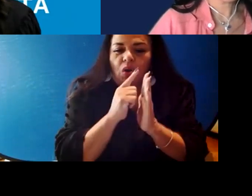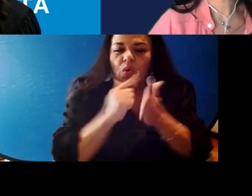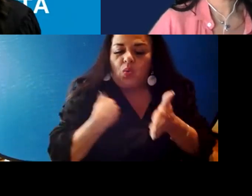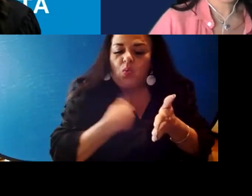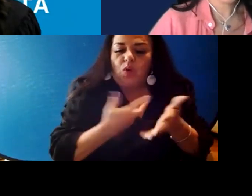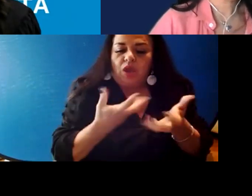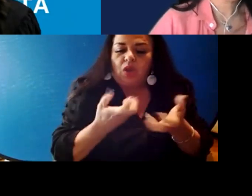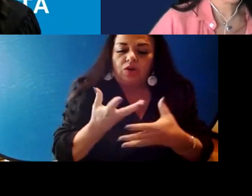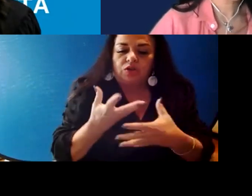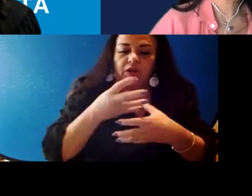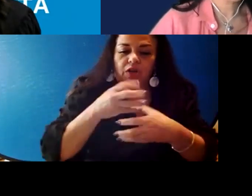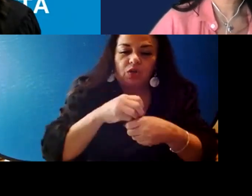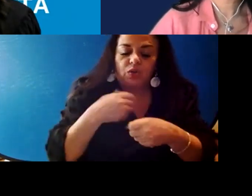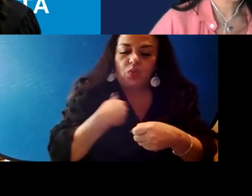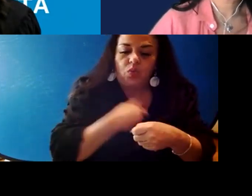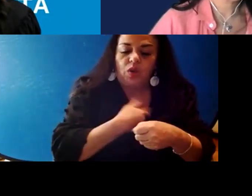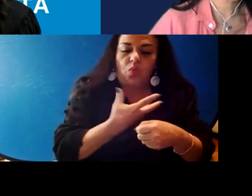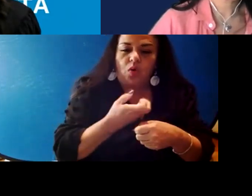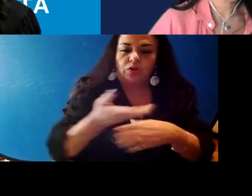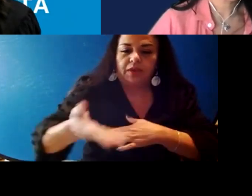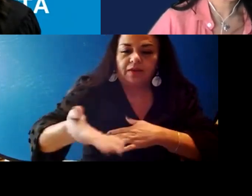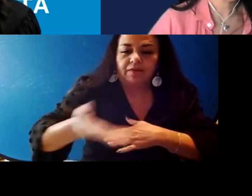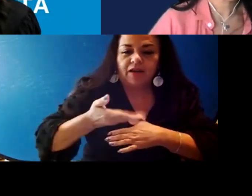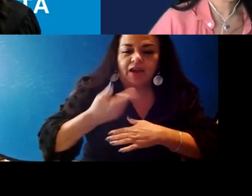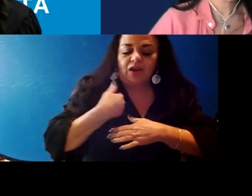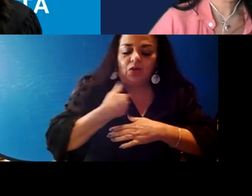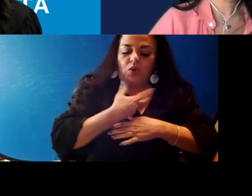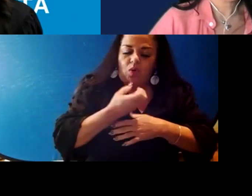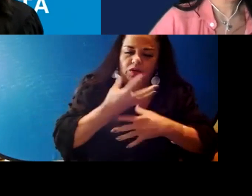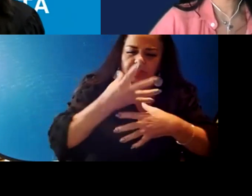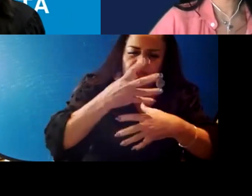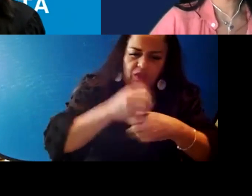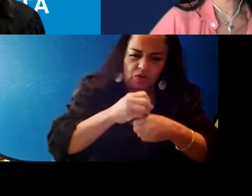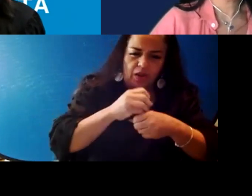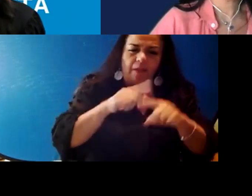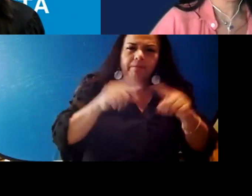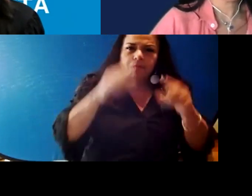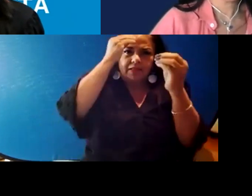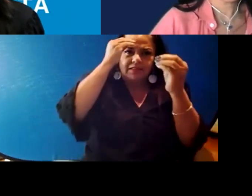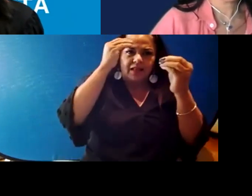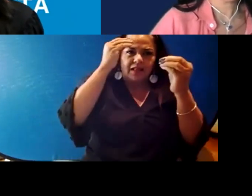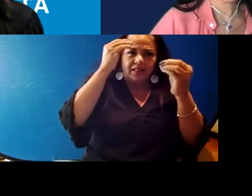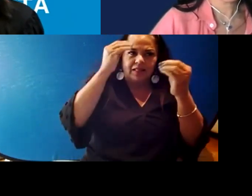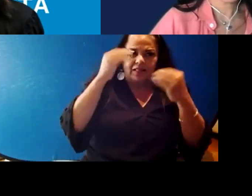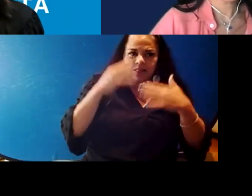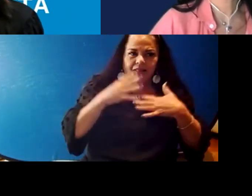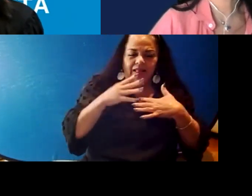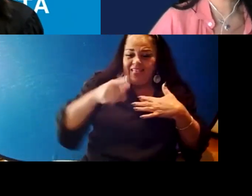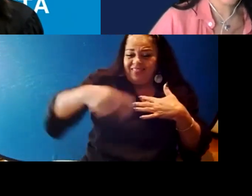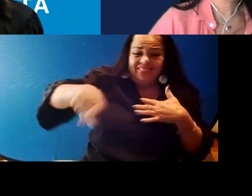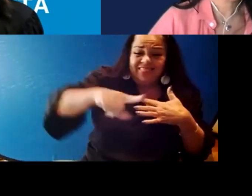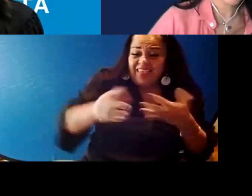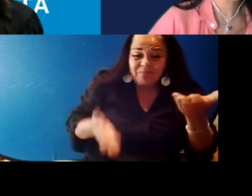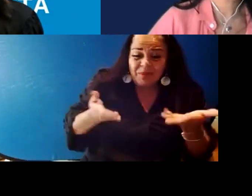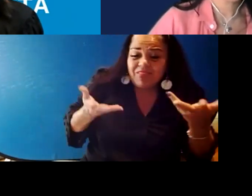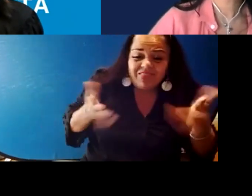to be included. And maybe those that we are wanting to serve are not wanting that from us. And